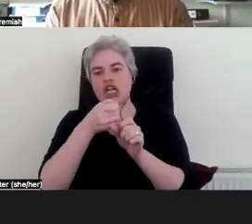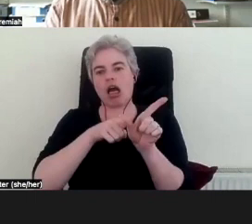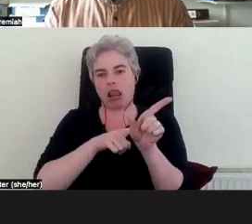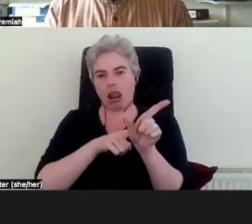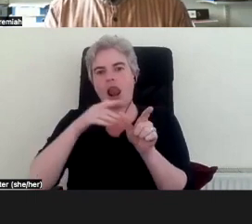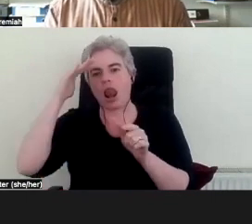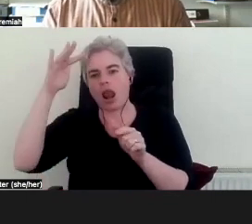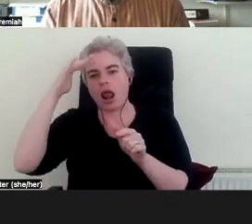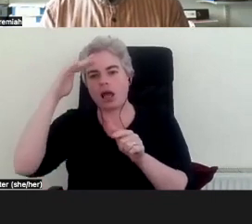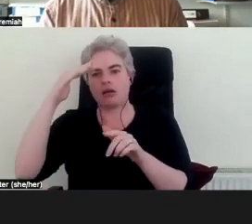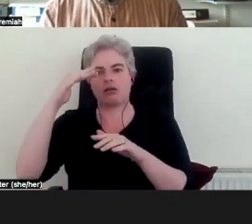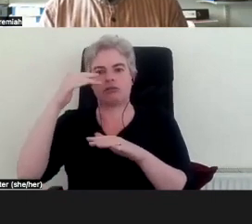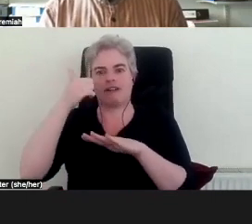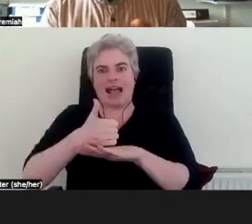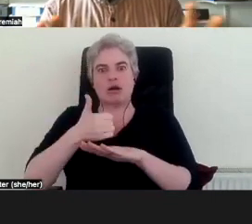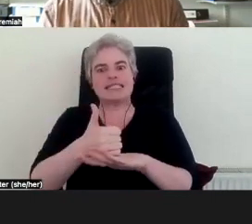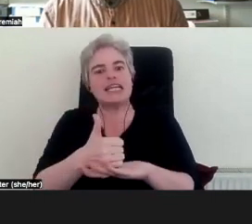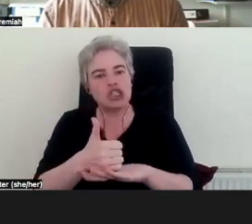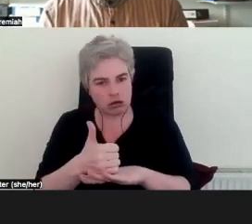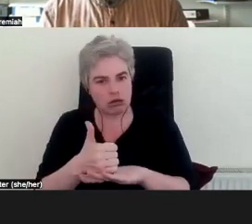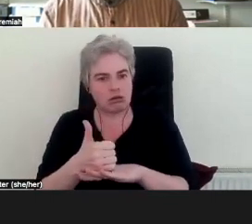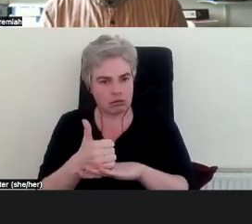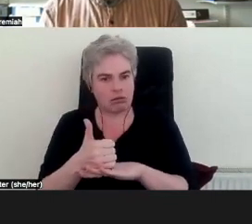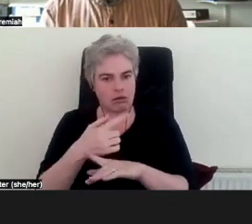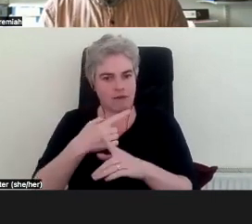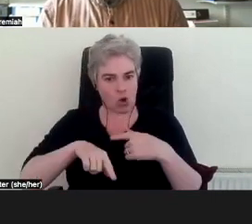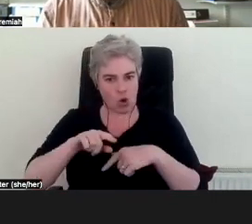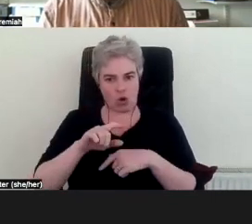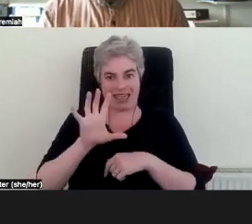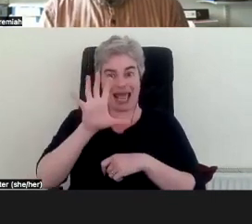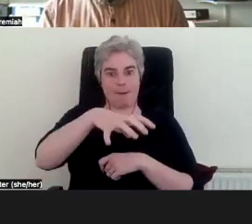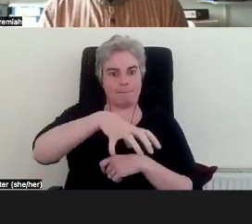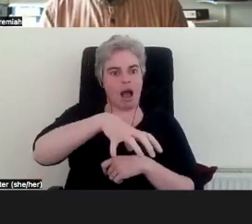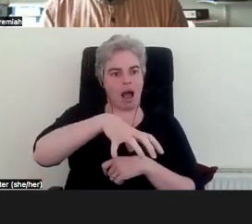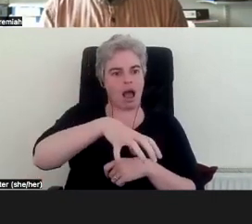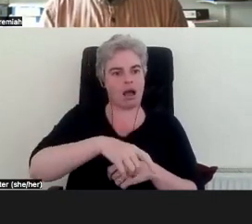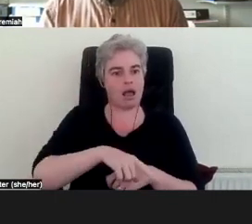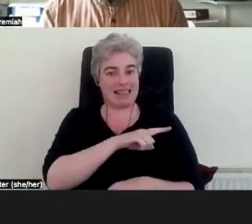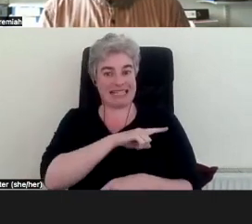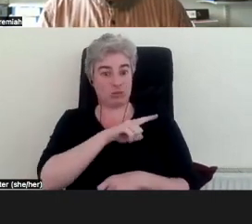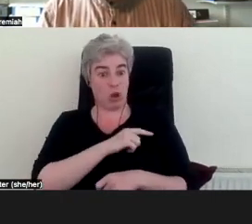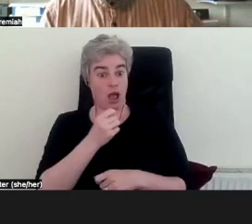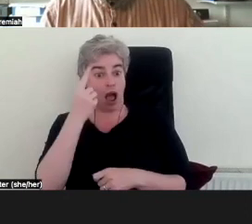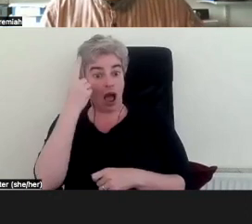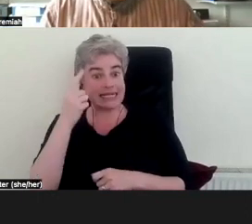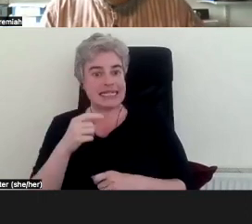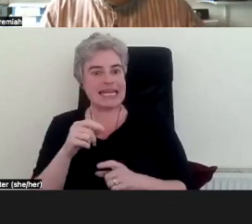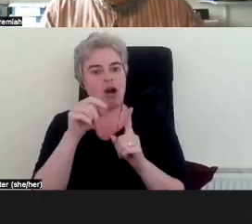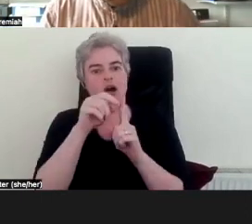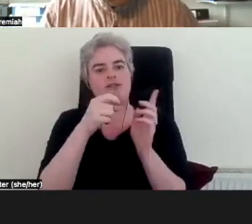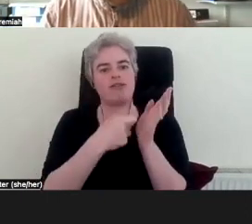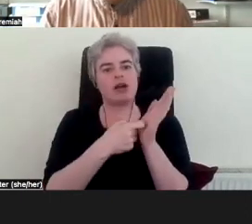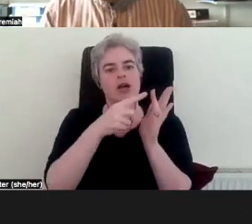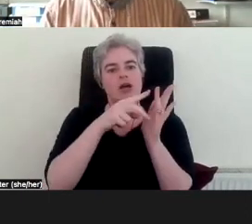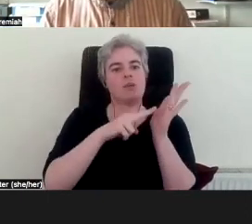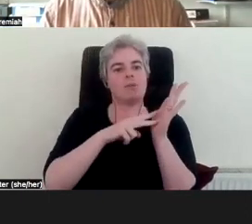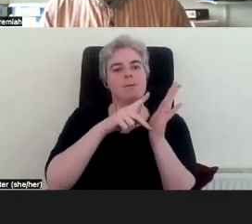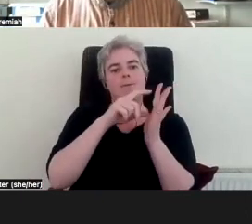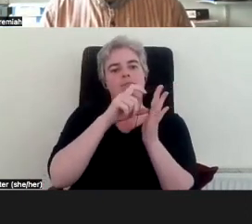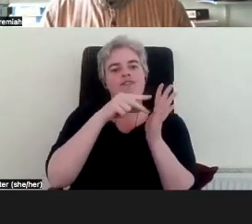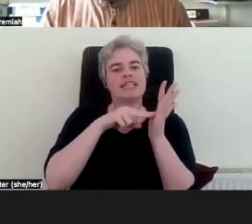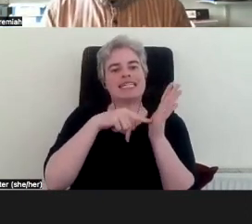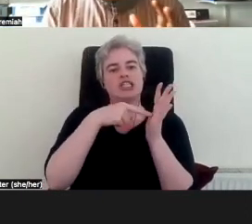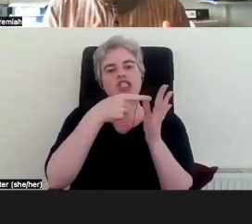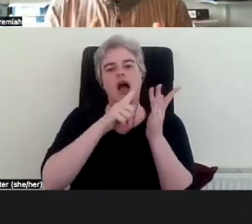foundation for the empire. So this is why the idea of the providential empire is very